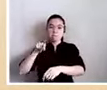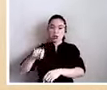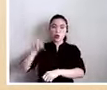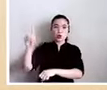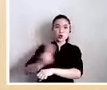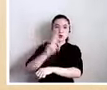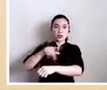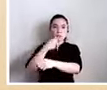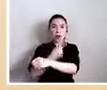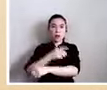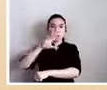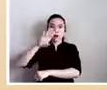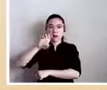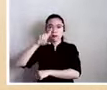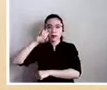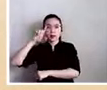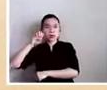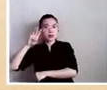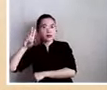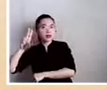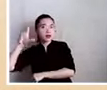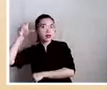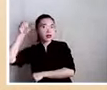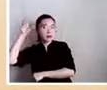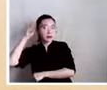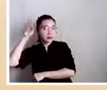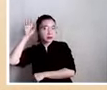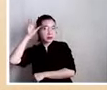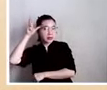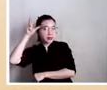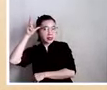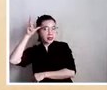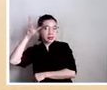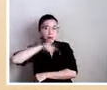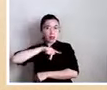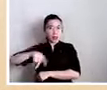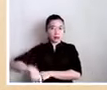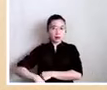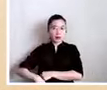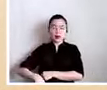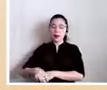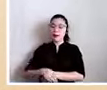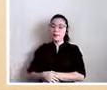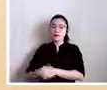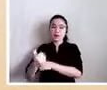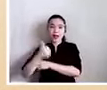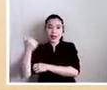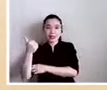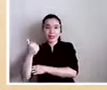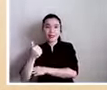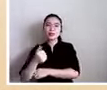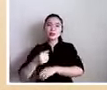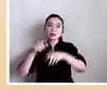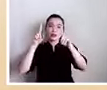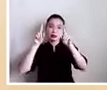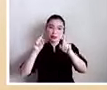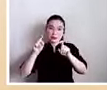of demons, he drives out demons." Others, to test him, asked him for a sign from